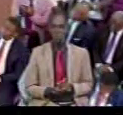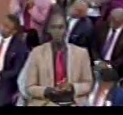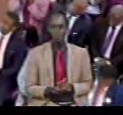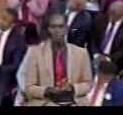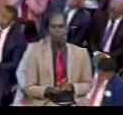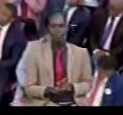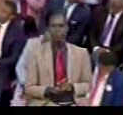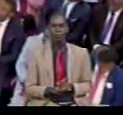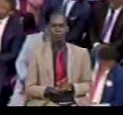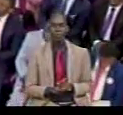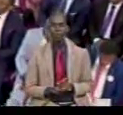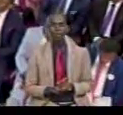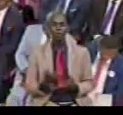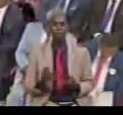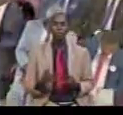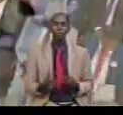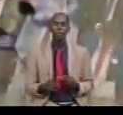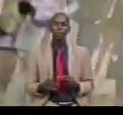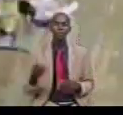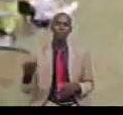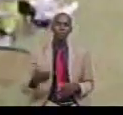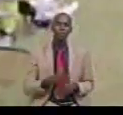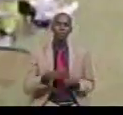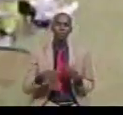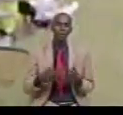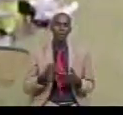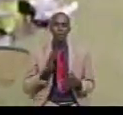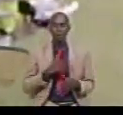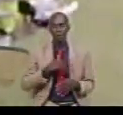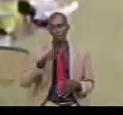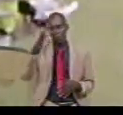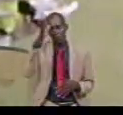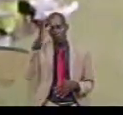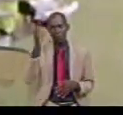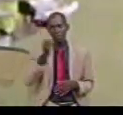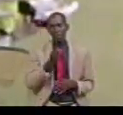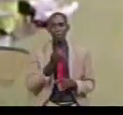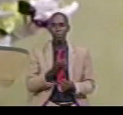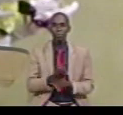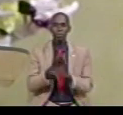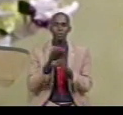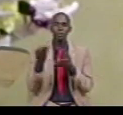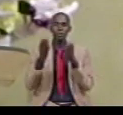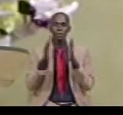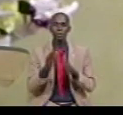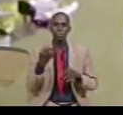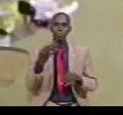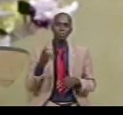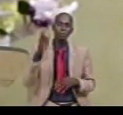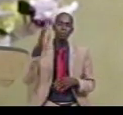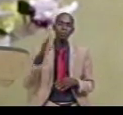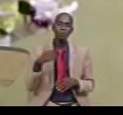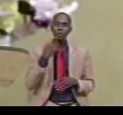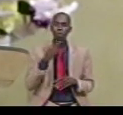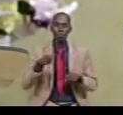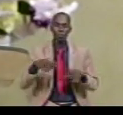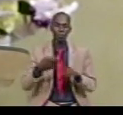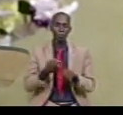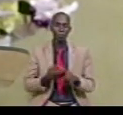Up next, welcome our fathers, faithful servants of God, who went from this